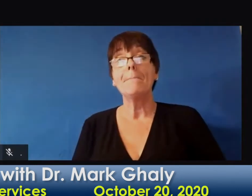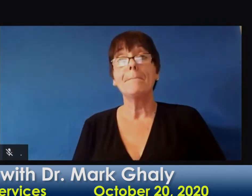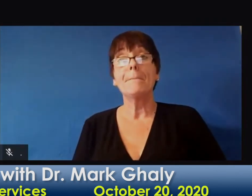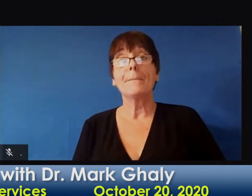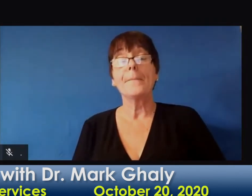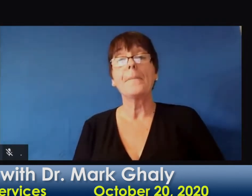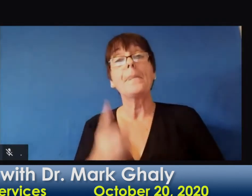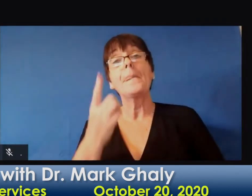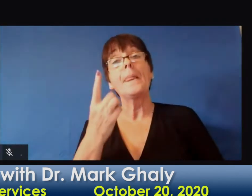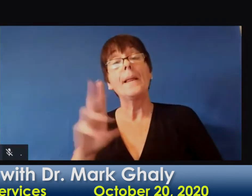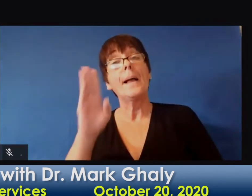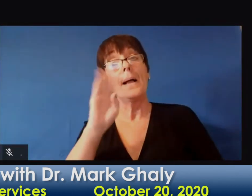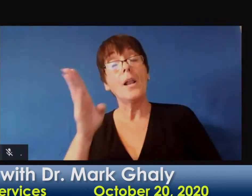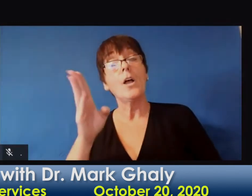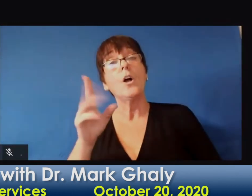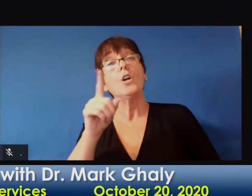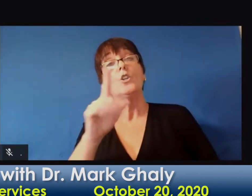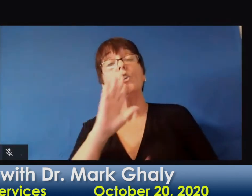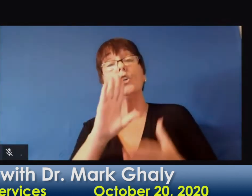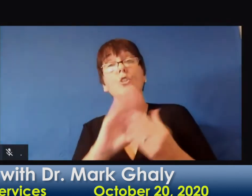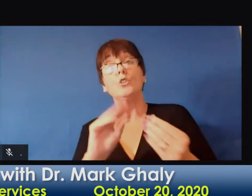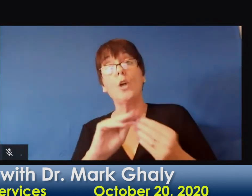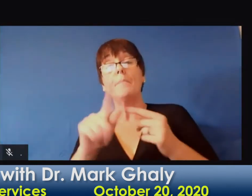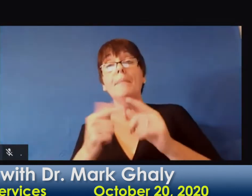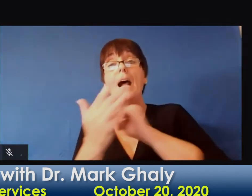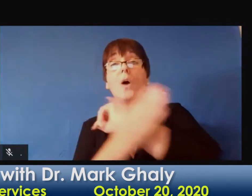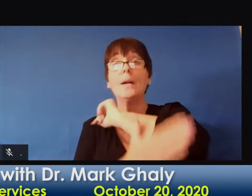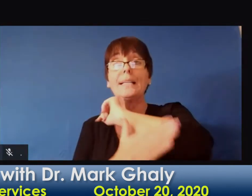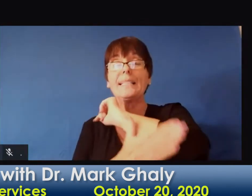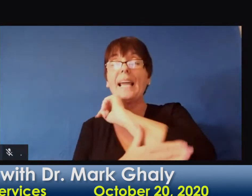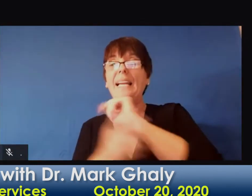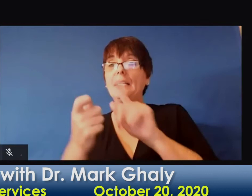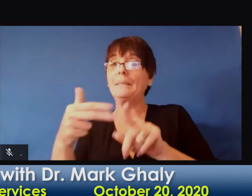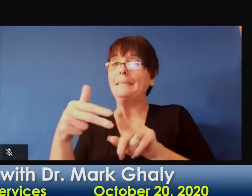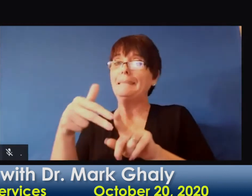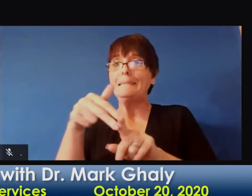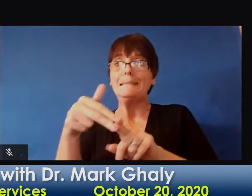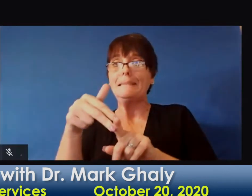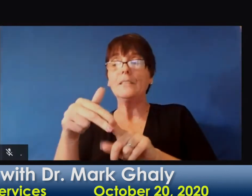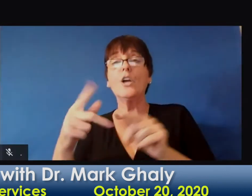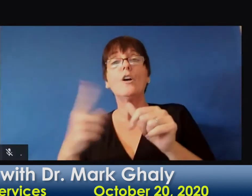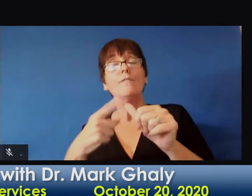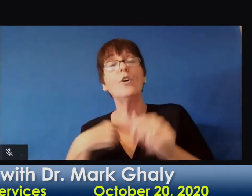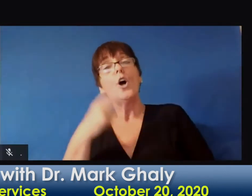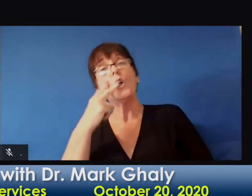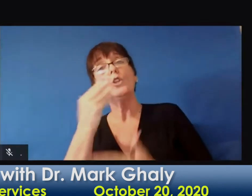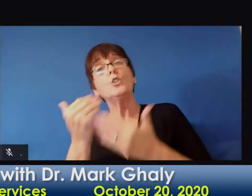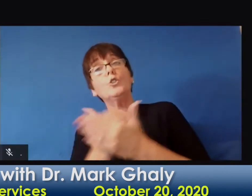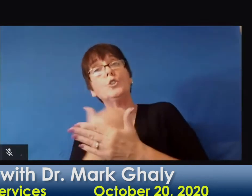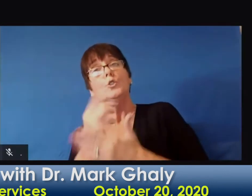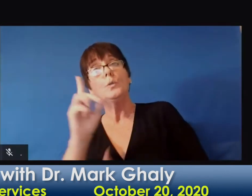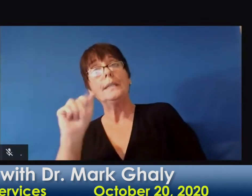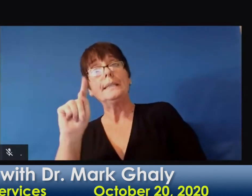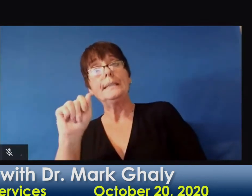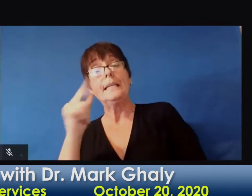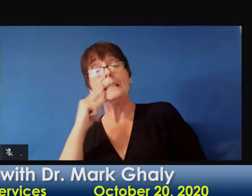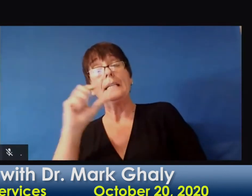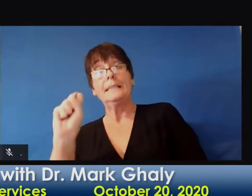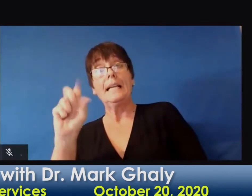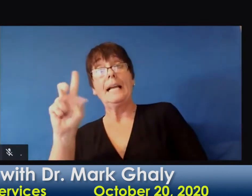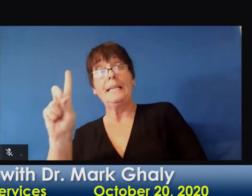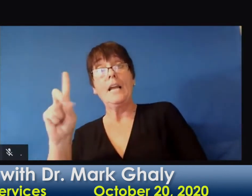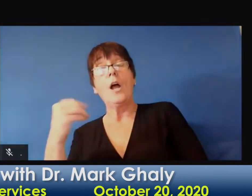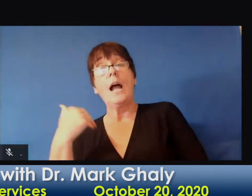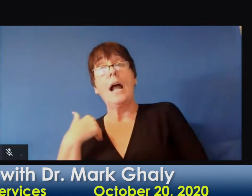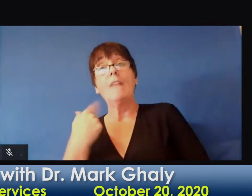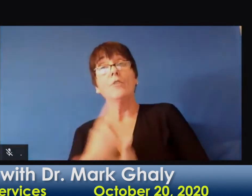Hi, Dr. Ghaly. You're talking earlier about counties that are walking that threshold. First, I was looking at some of the new data, and it appears that San Diego County has had a